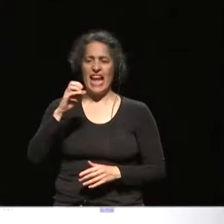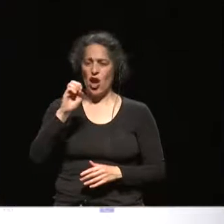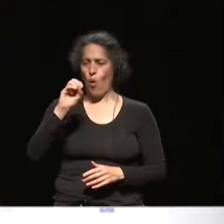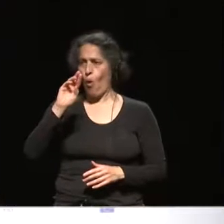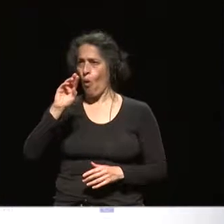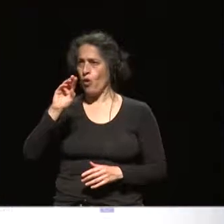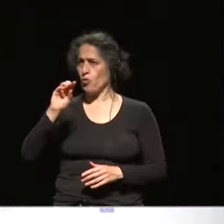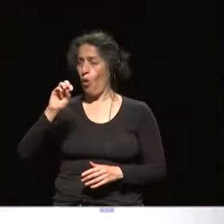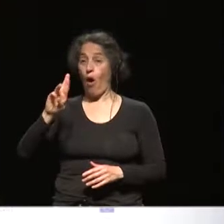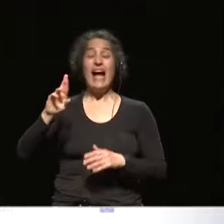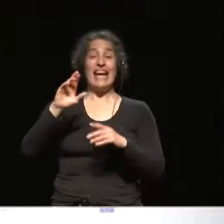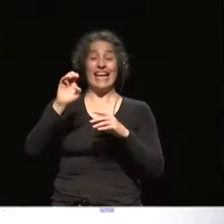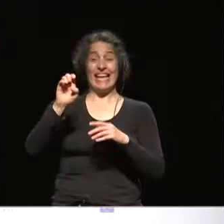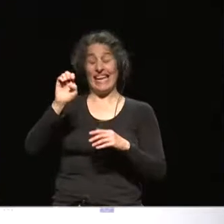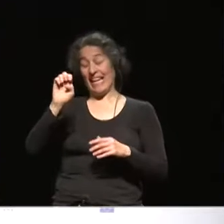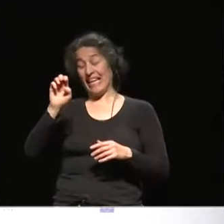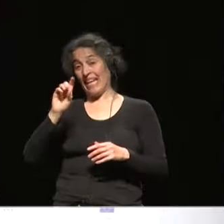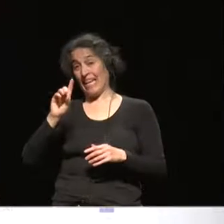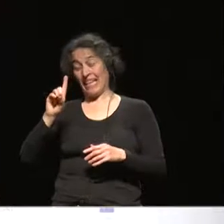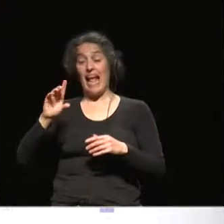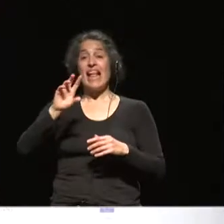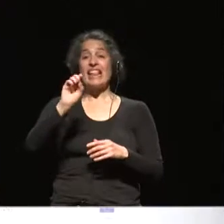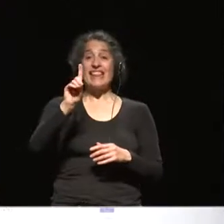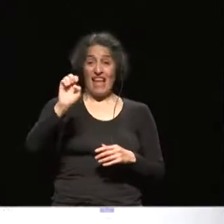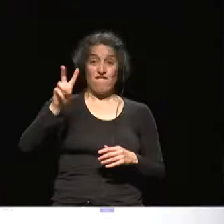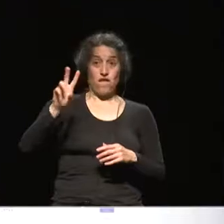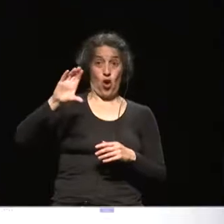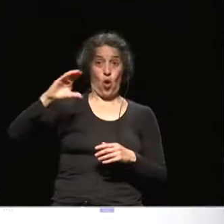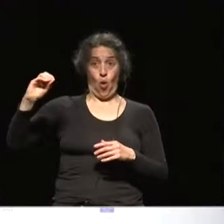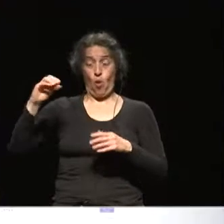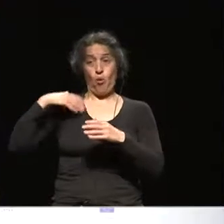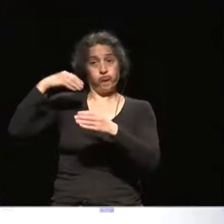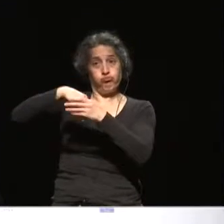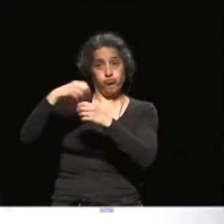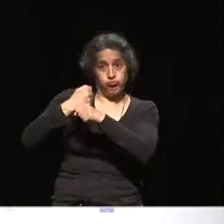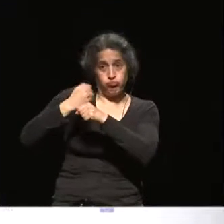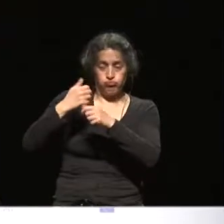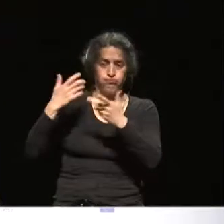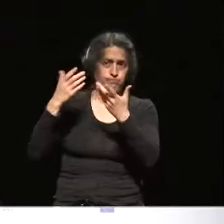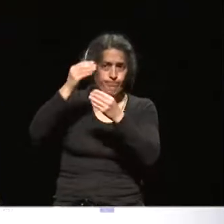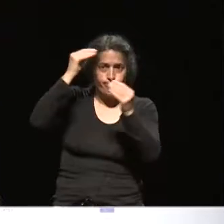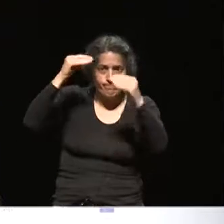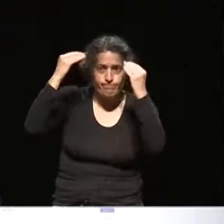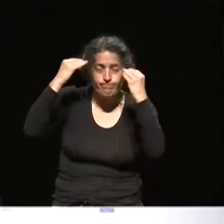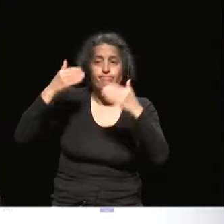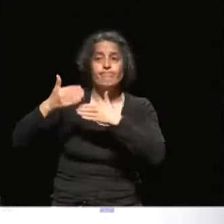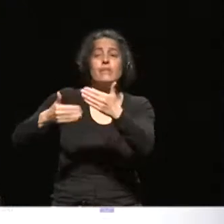training at EDD15, but I'm also interested in the Eastern Partnership, and that's why I would like to address one question to